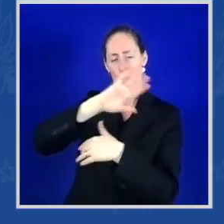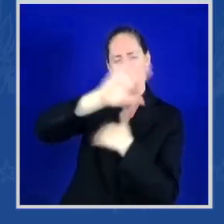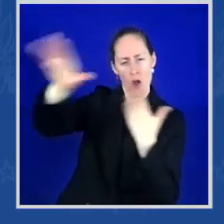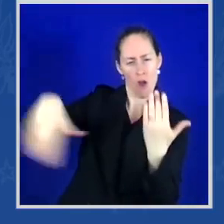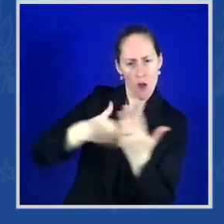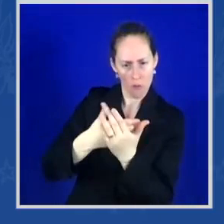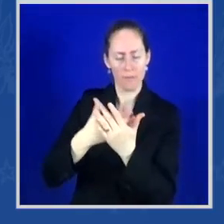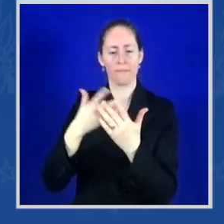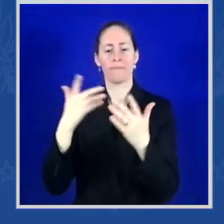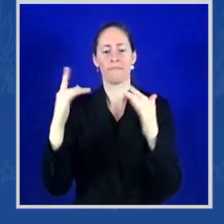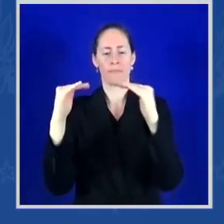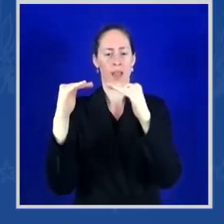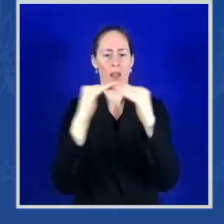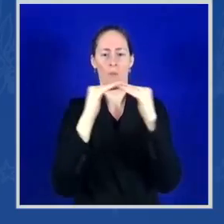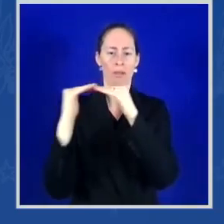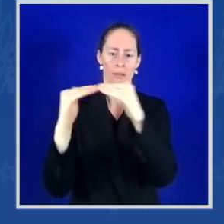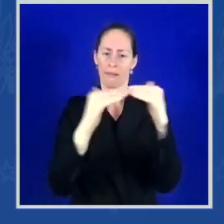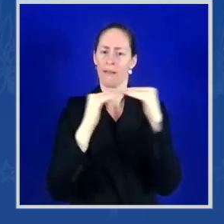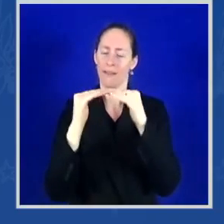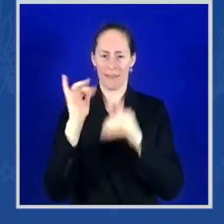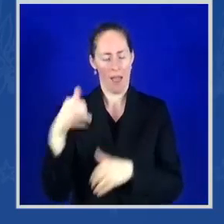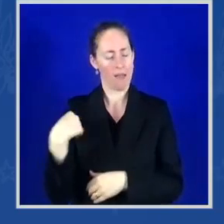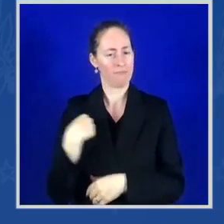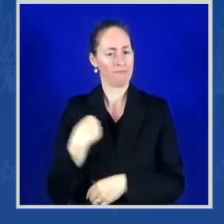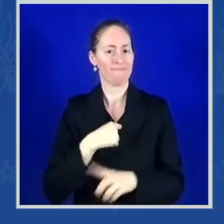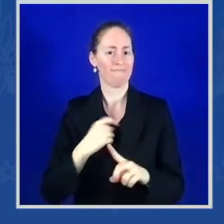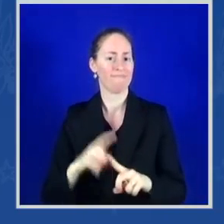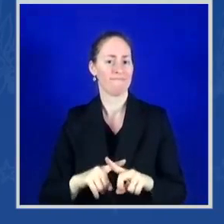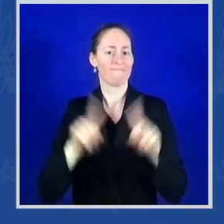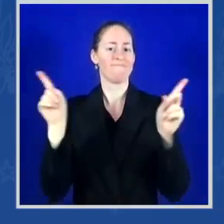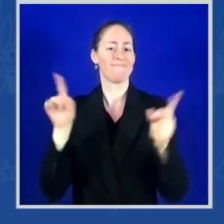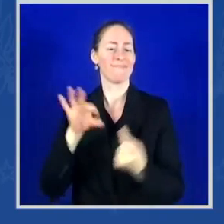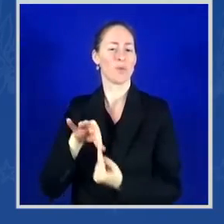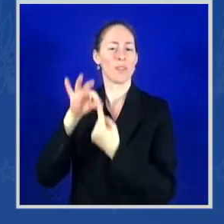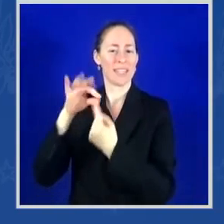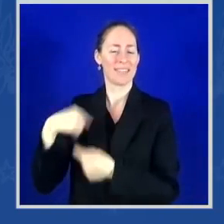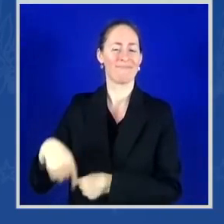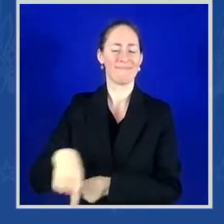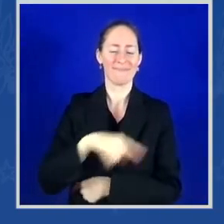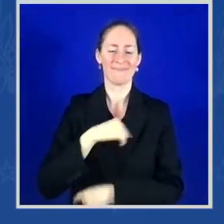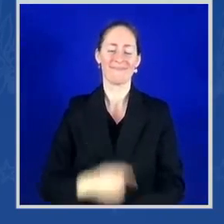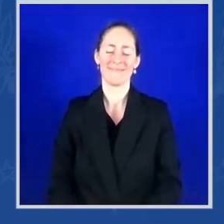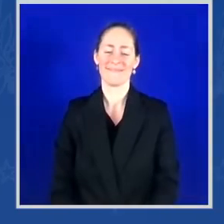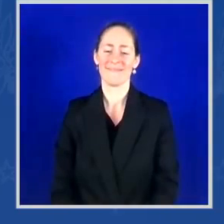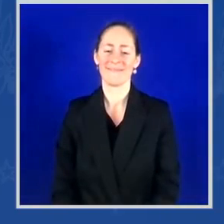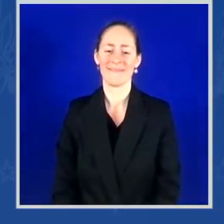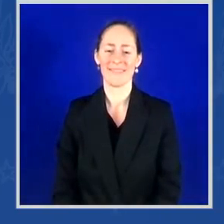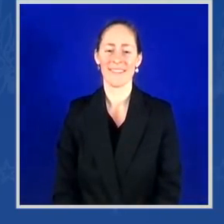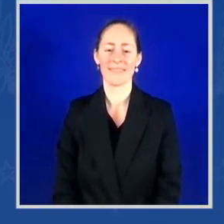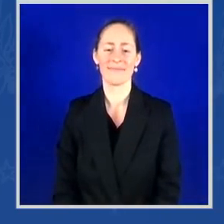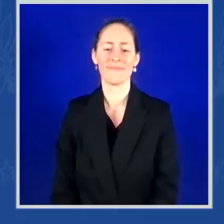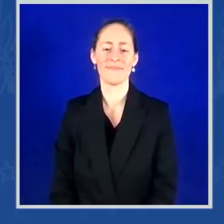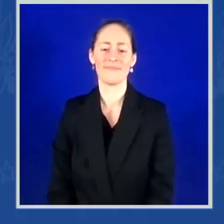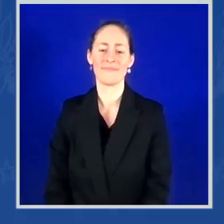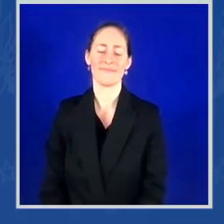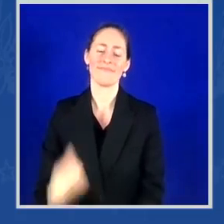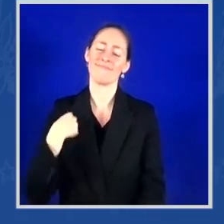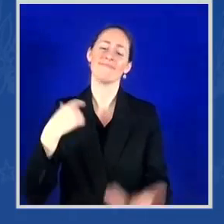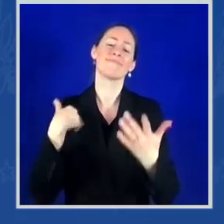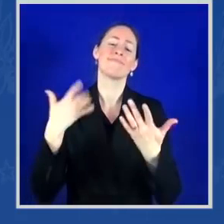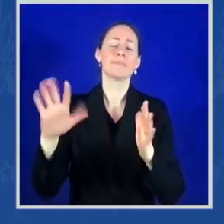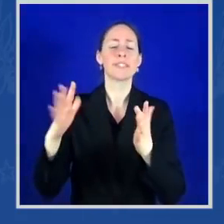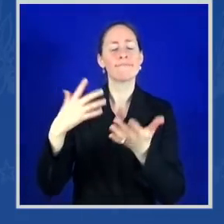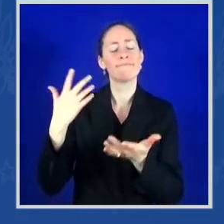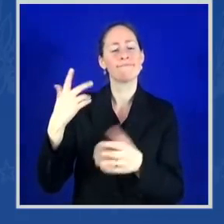unique in the world. I had a long conversation for 2 hours recently with